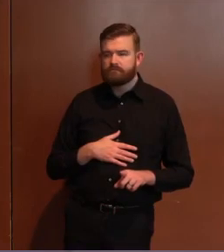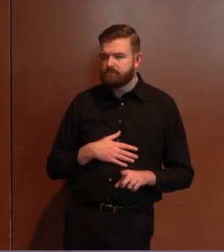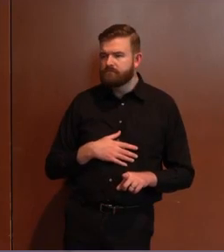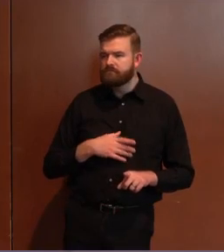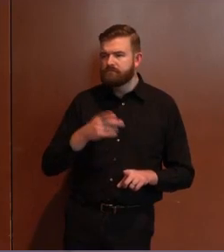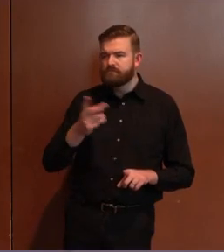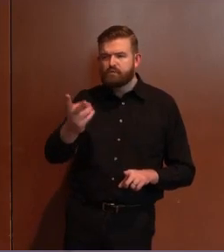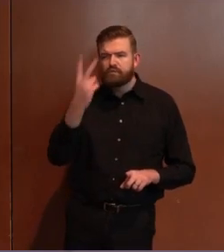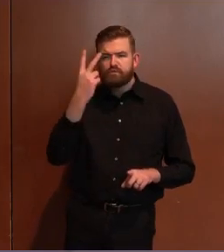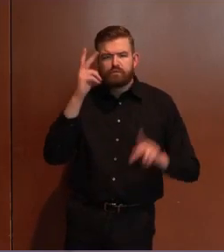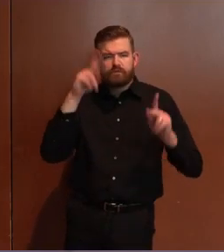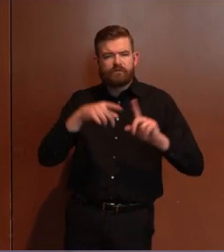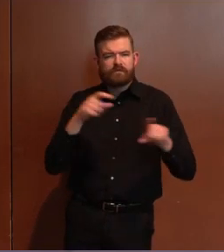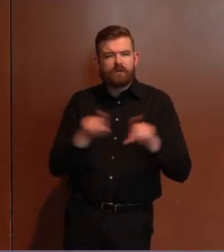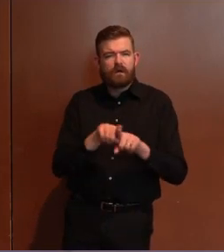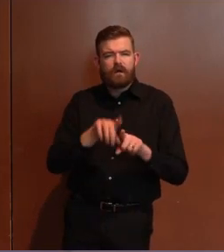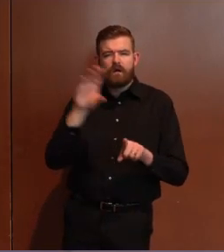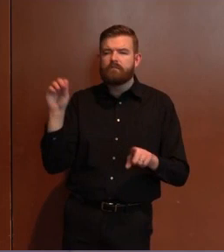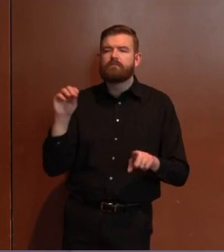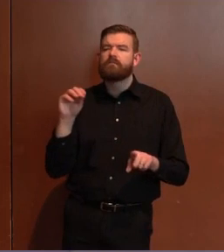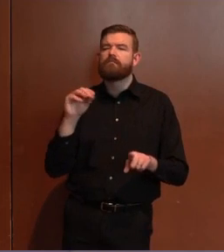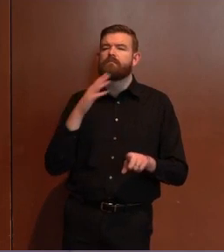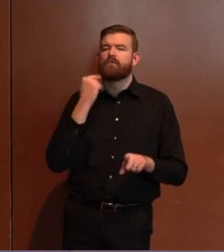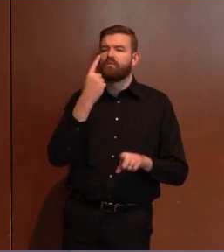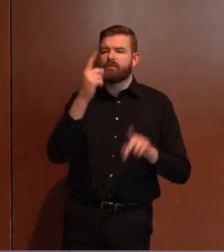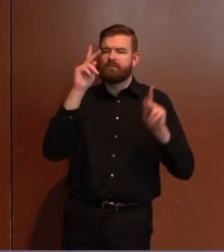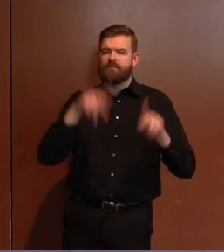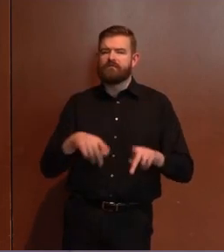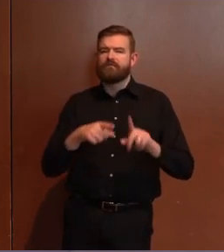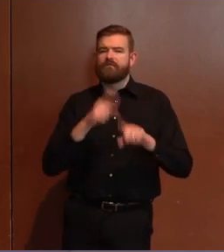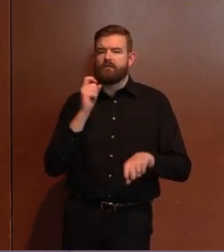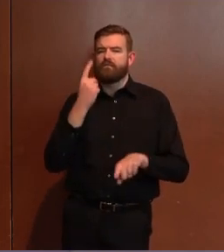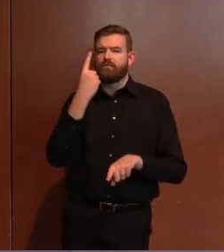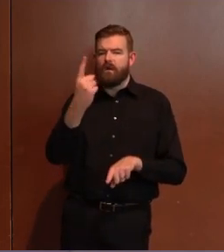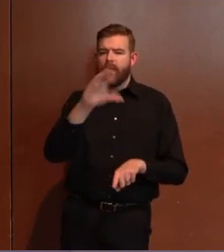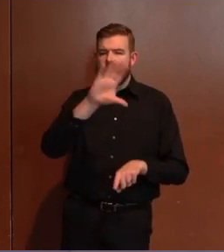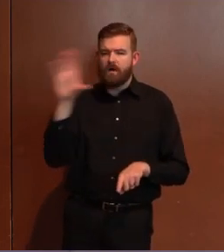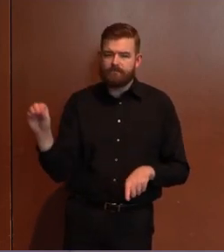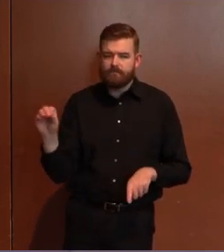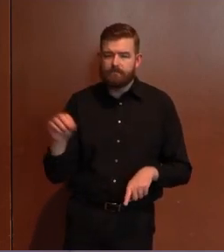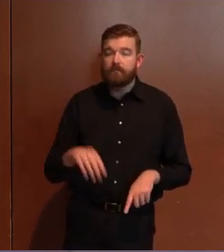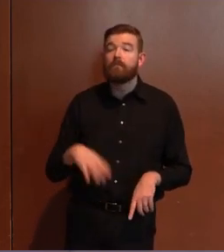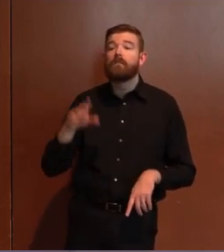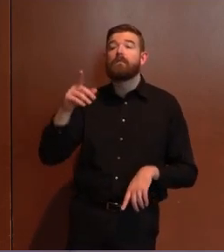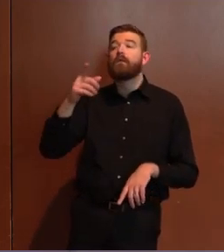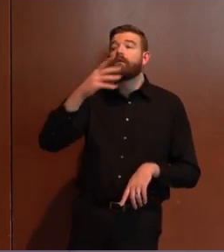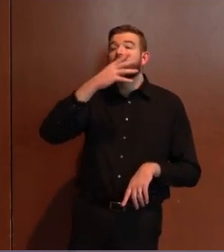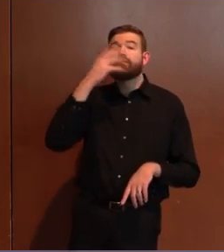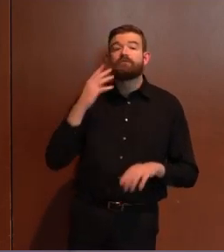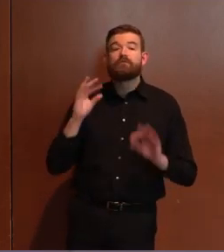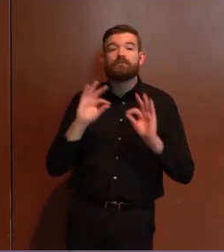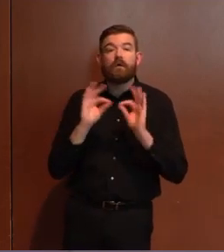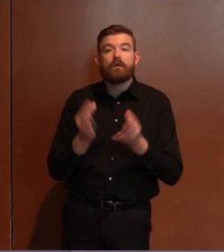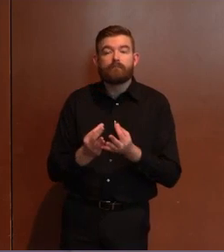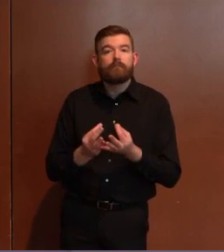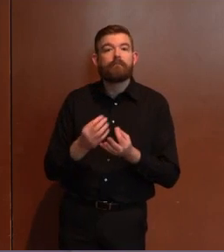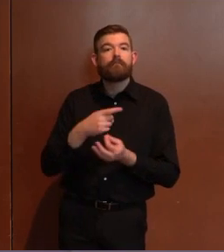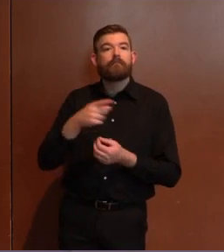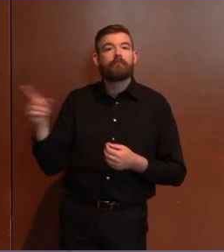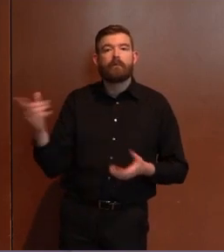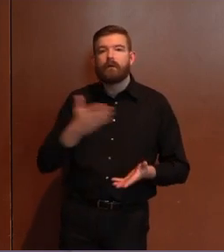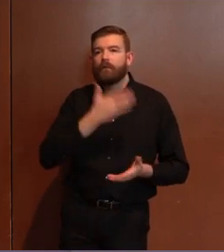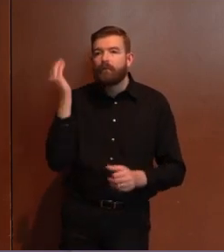type of aid is being offered to low-income families, especially immigrant families that have been left out of work and their kids are at